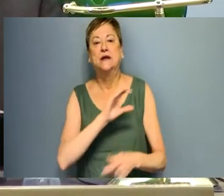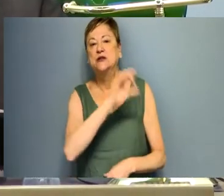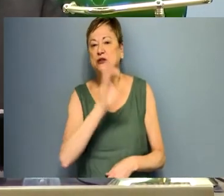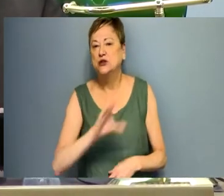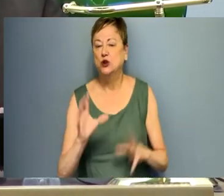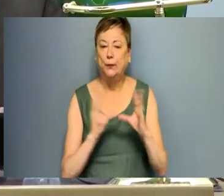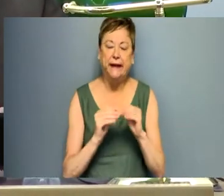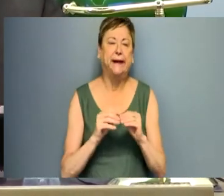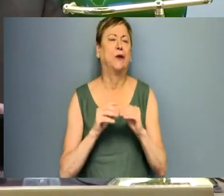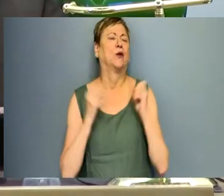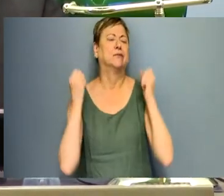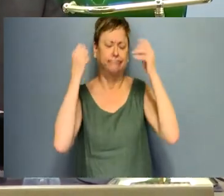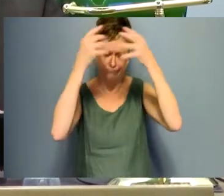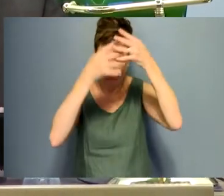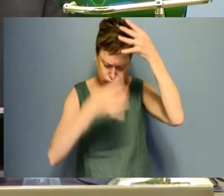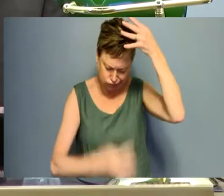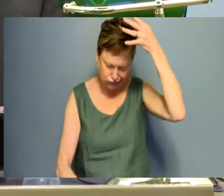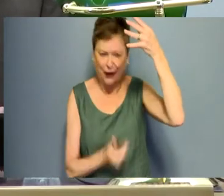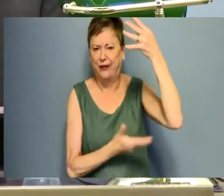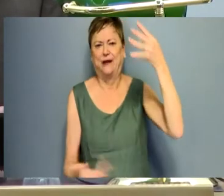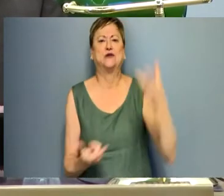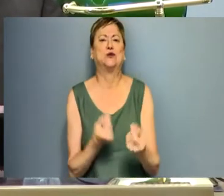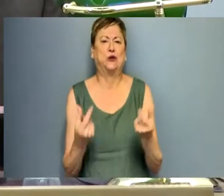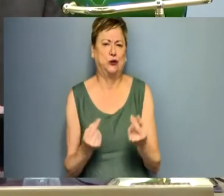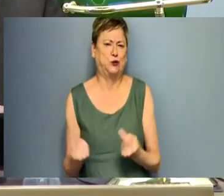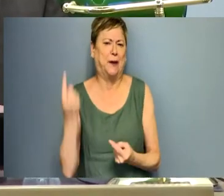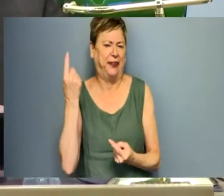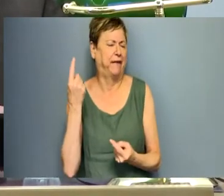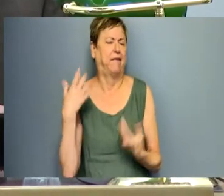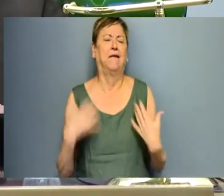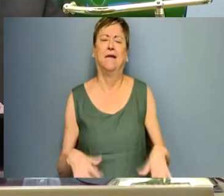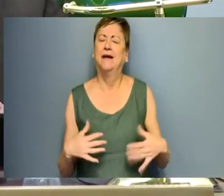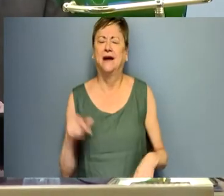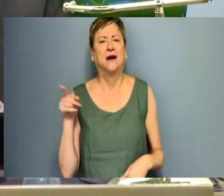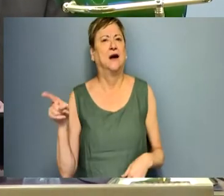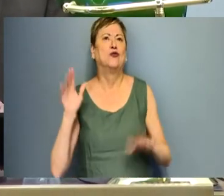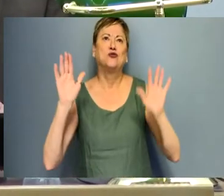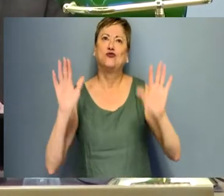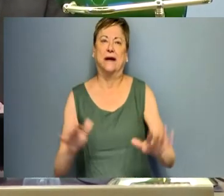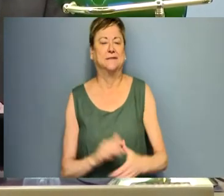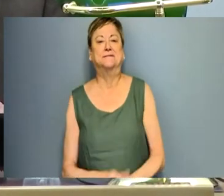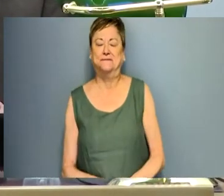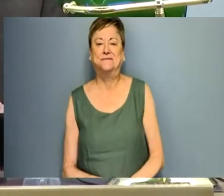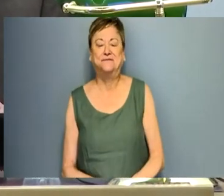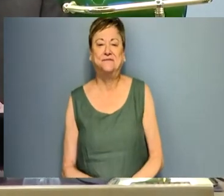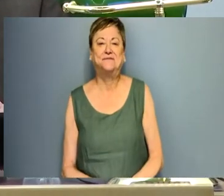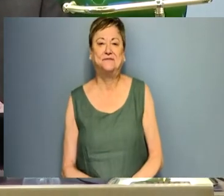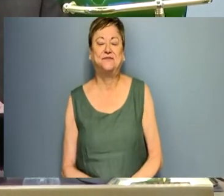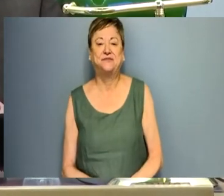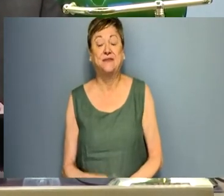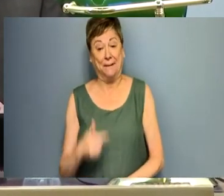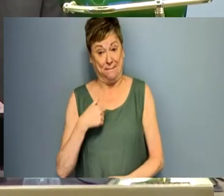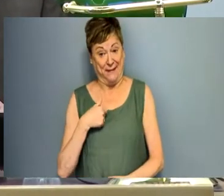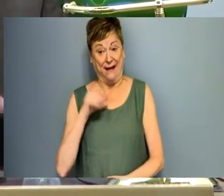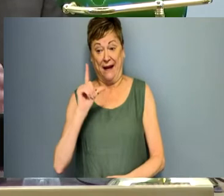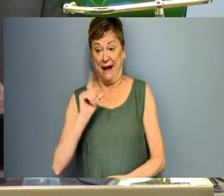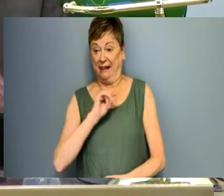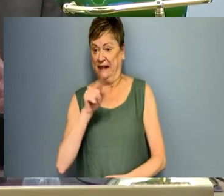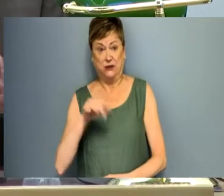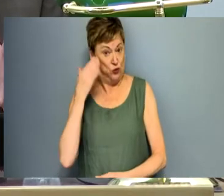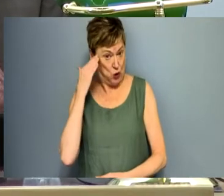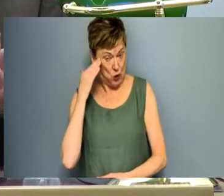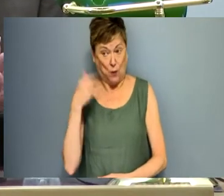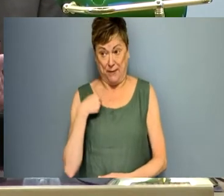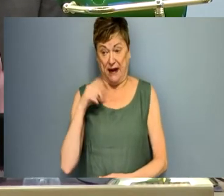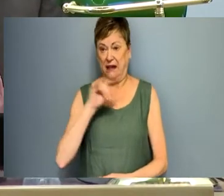other things that we have to do up there. She was terrific. And me and Liz, I don't know if you all know, we had a